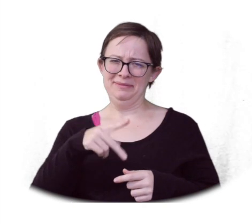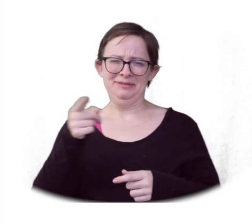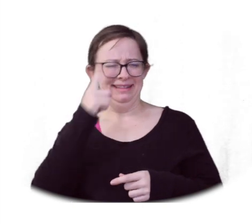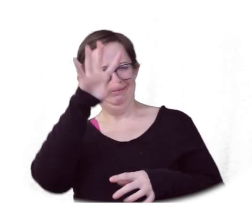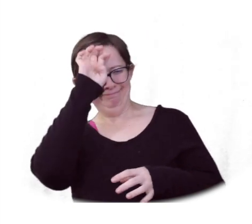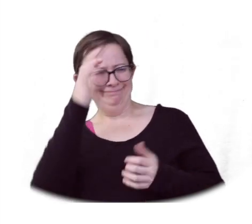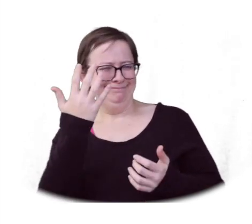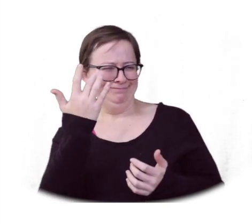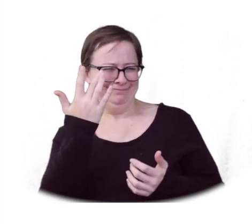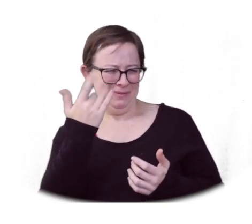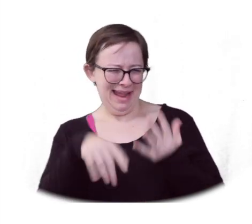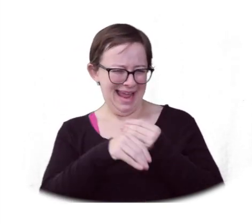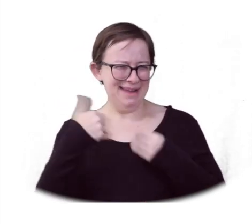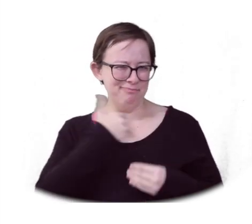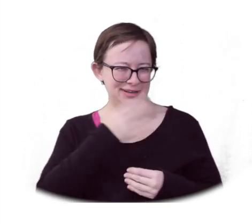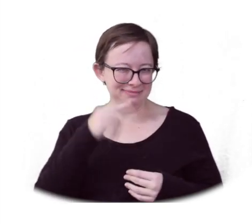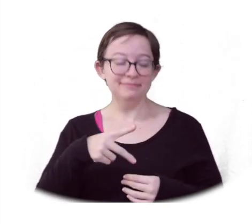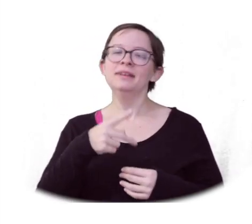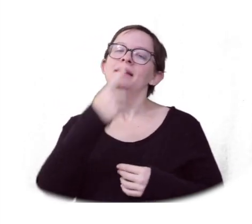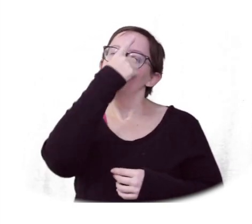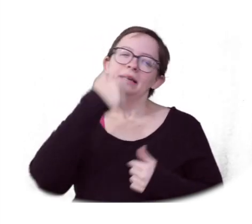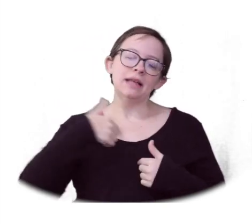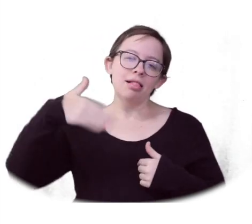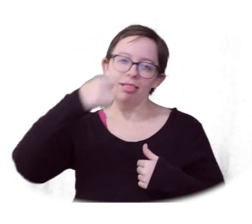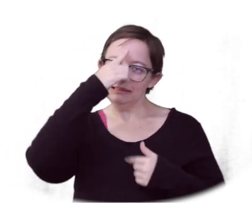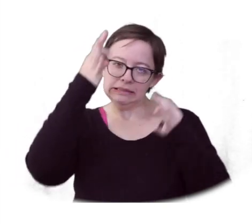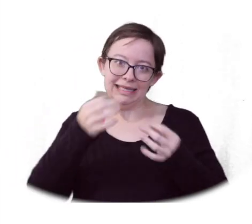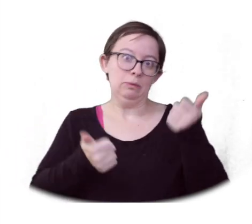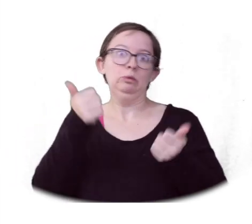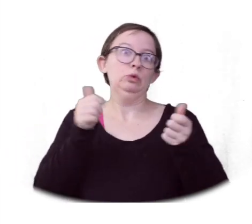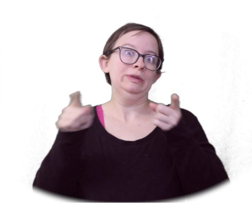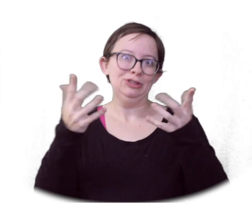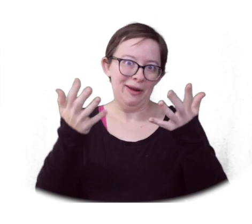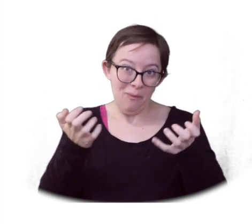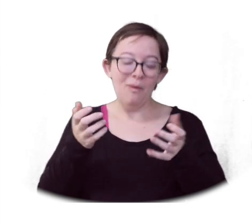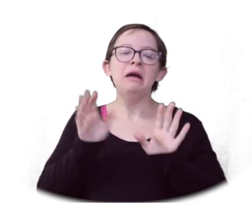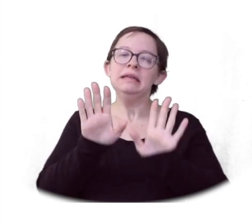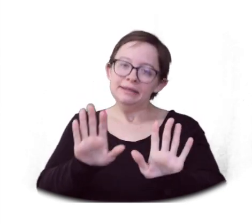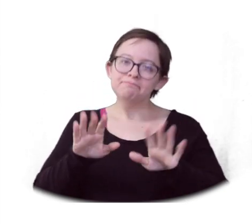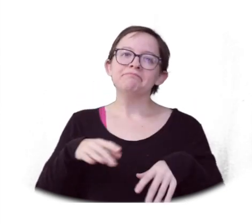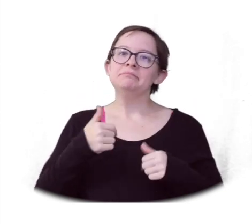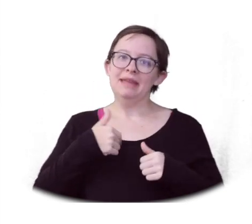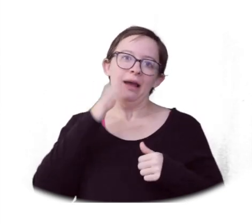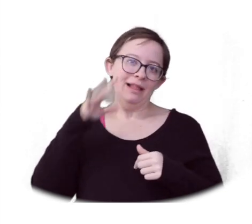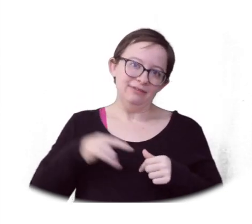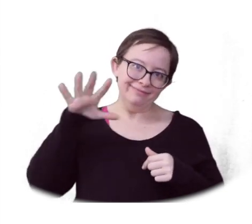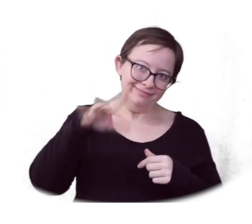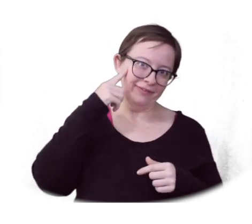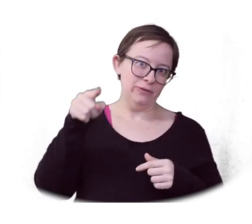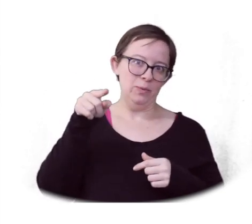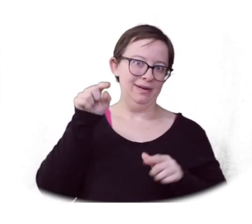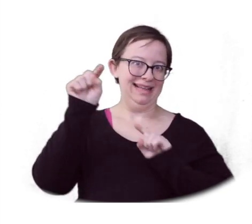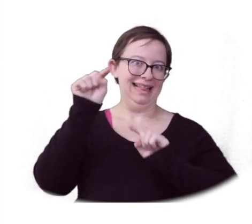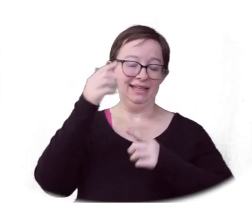breast pumps on here, and you're going to think, Jill, why do you have two different breast pumps? Because I haven't decided which one I would like to get yet. Now, I'm going to have to pay